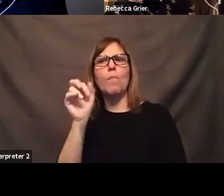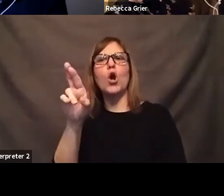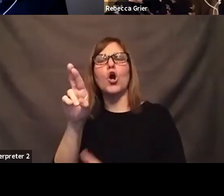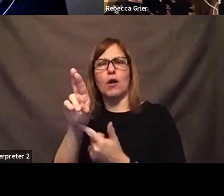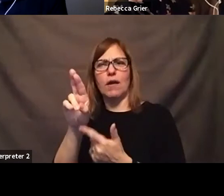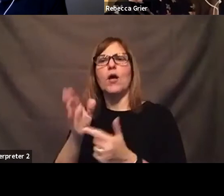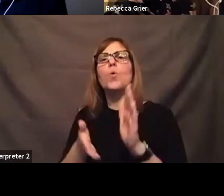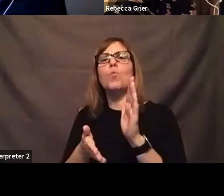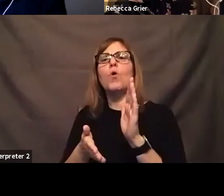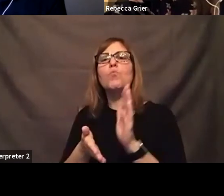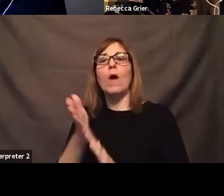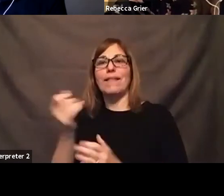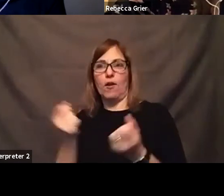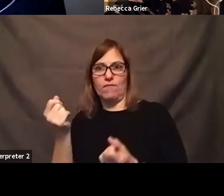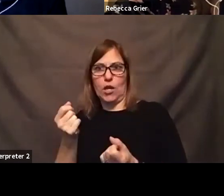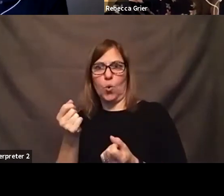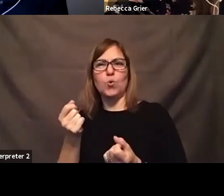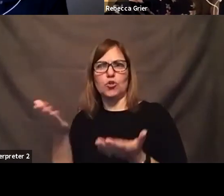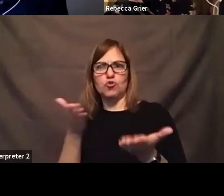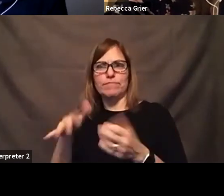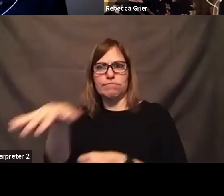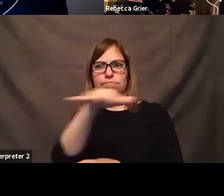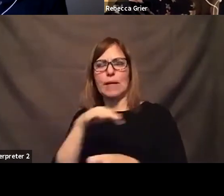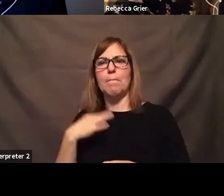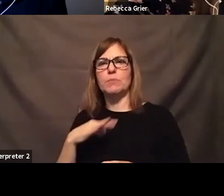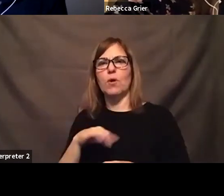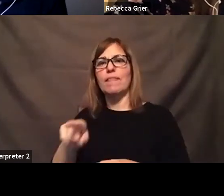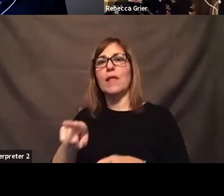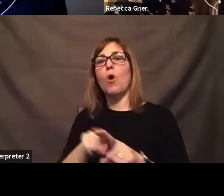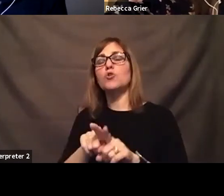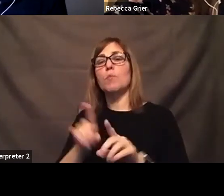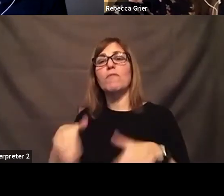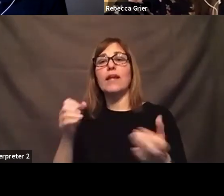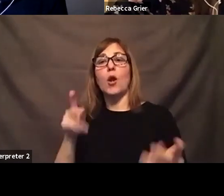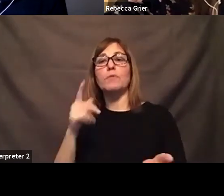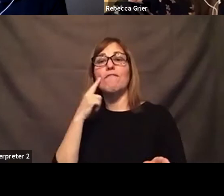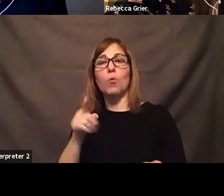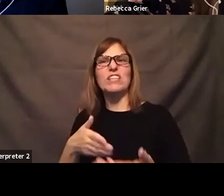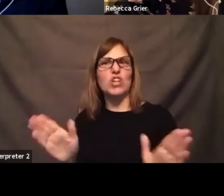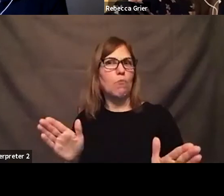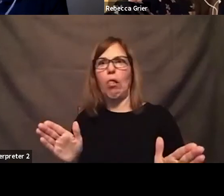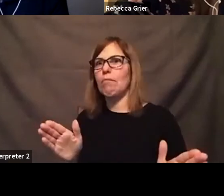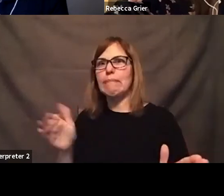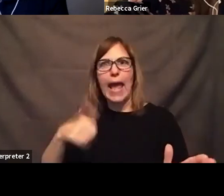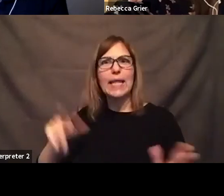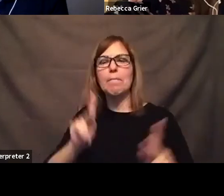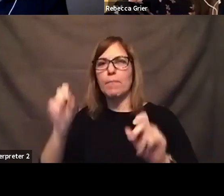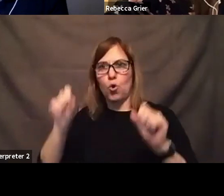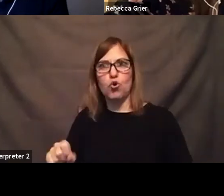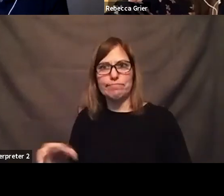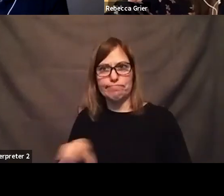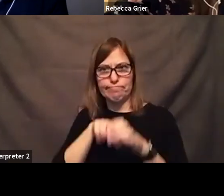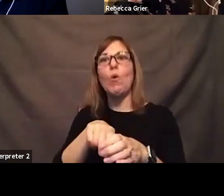in service here in Pittsburgh, they were also providing opportunities for the general public to get rides. But again, these are